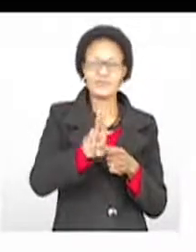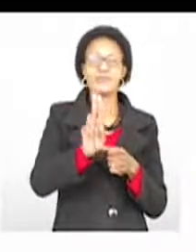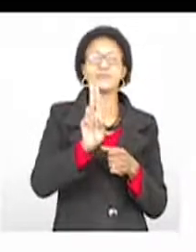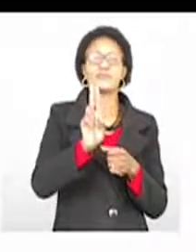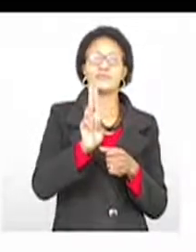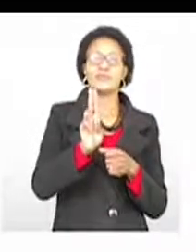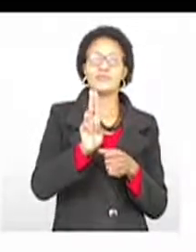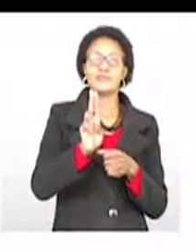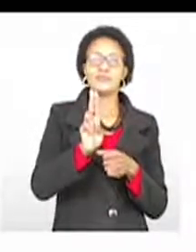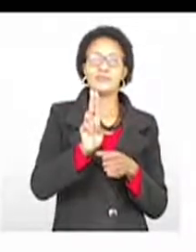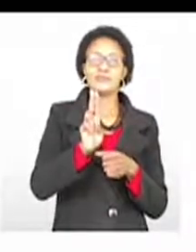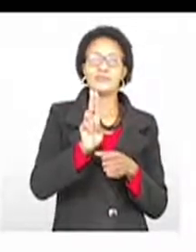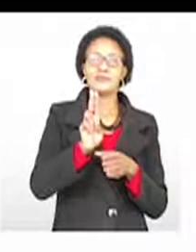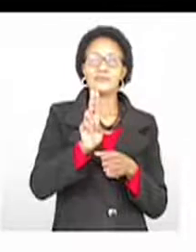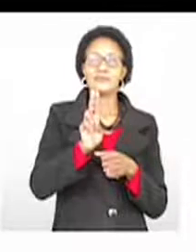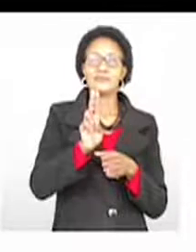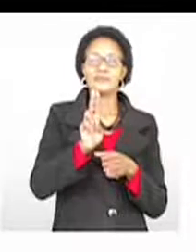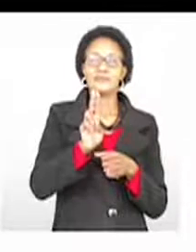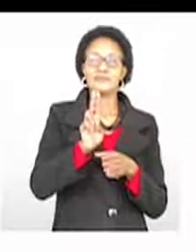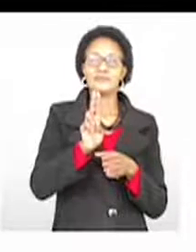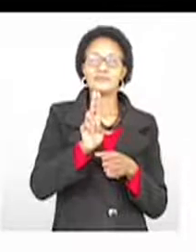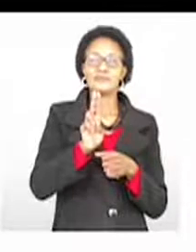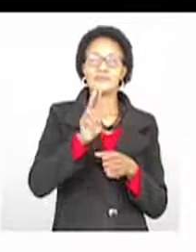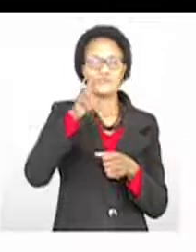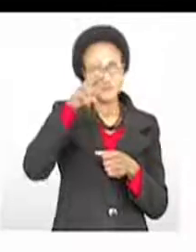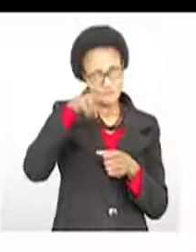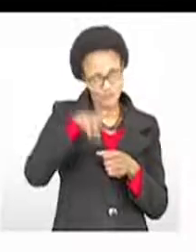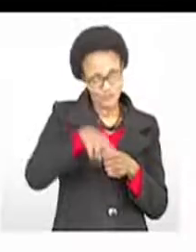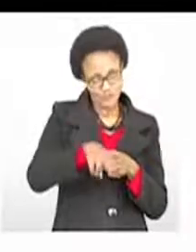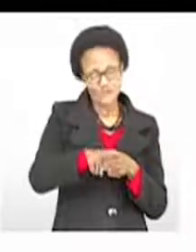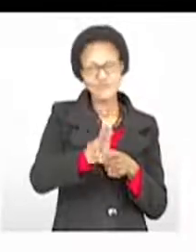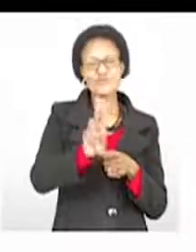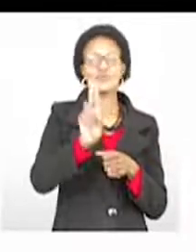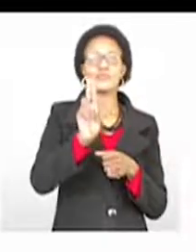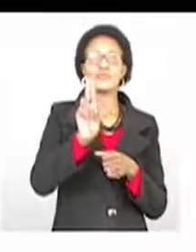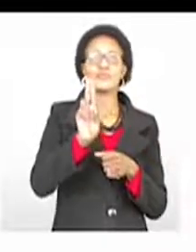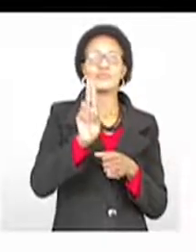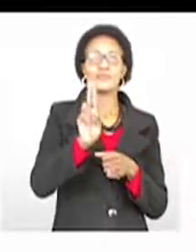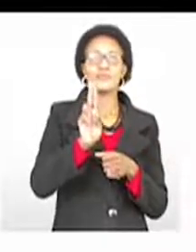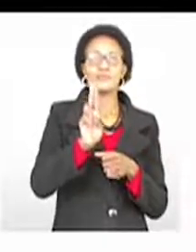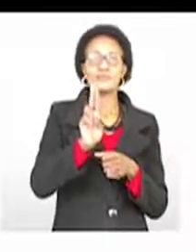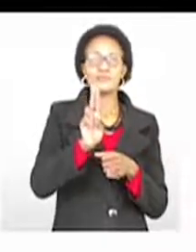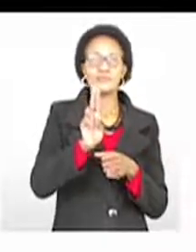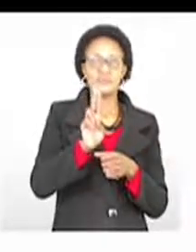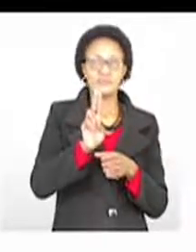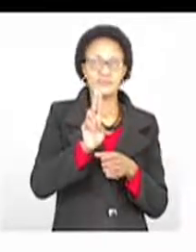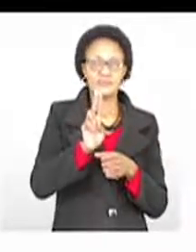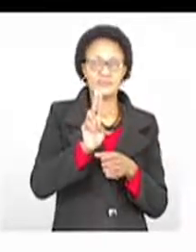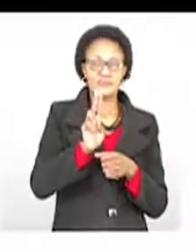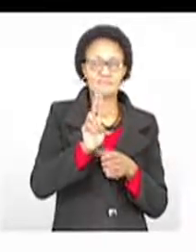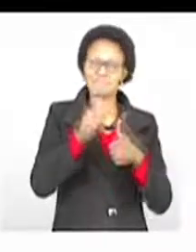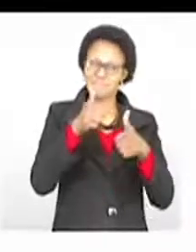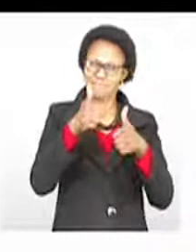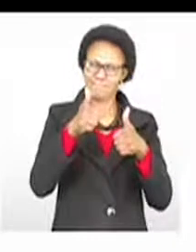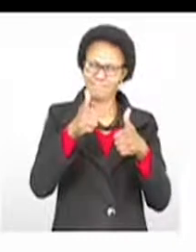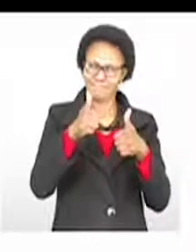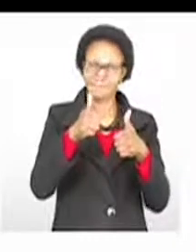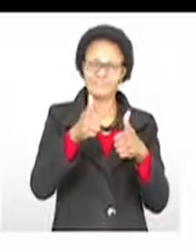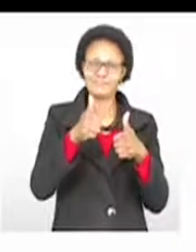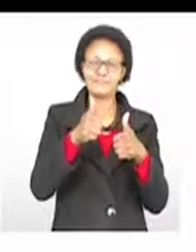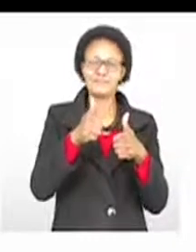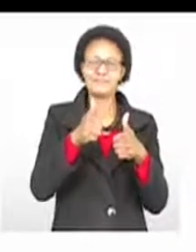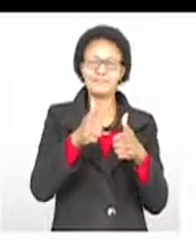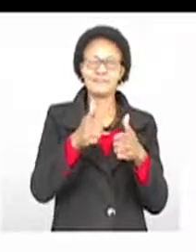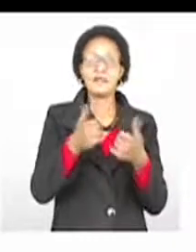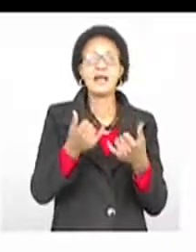ah. One more time, ah. Very good. Now we are